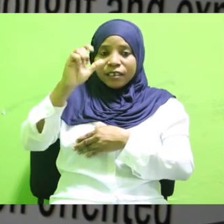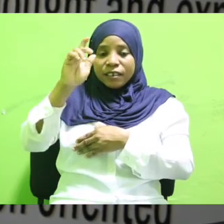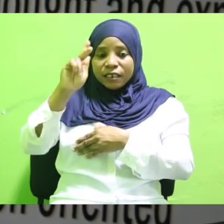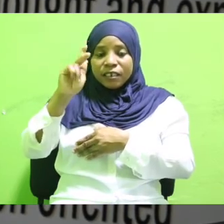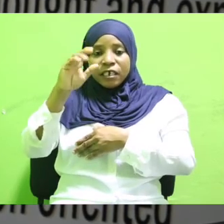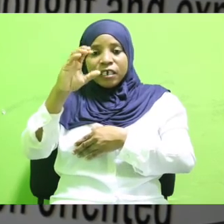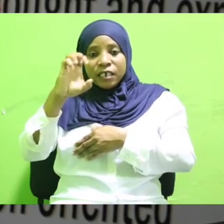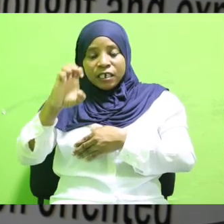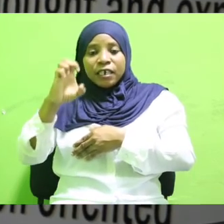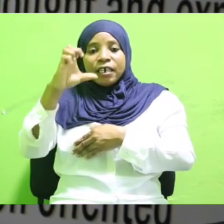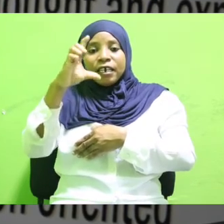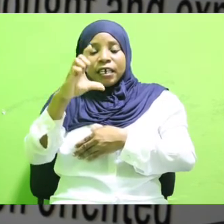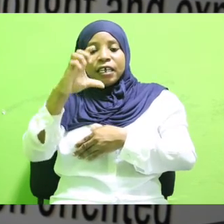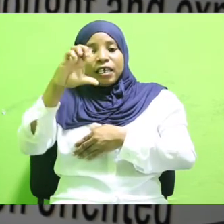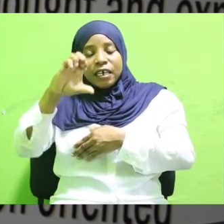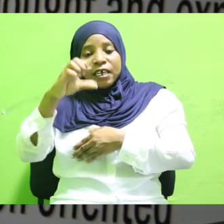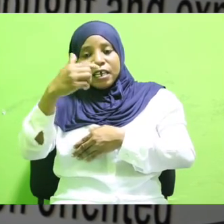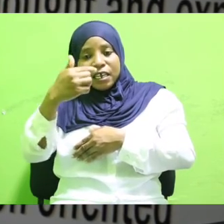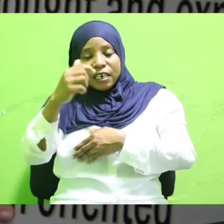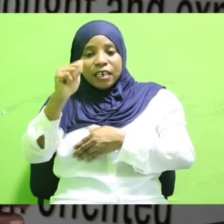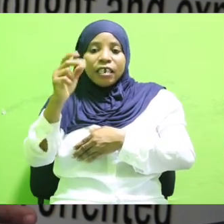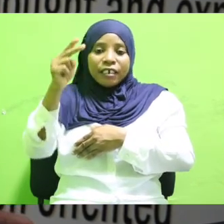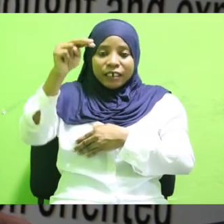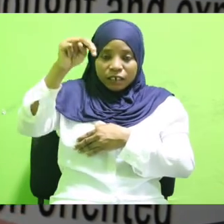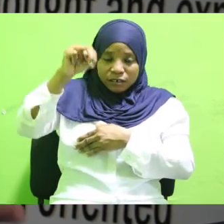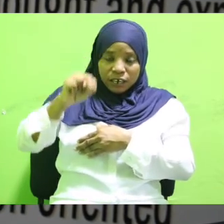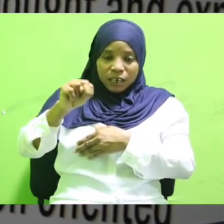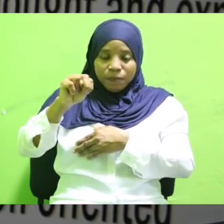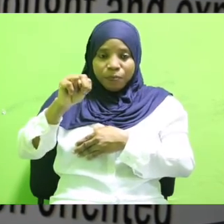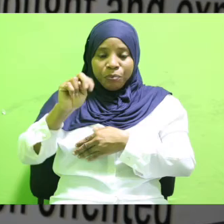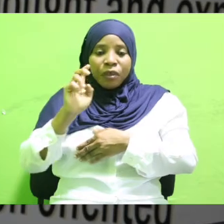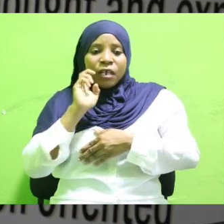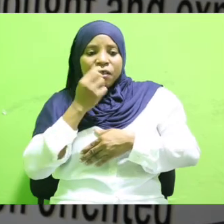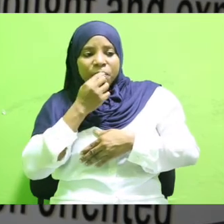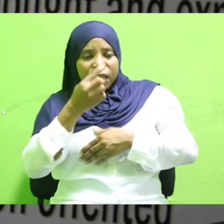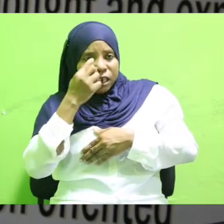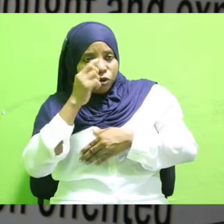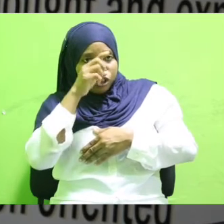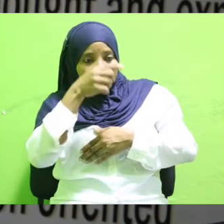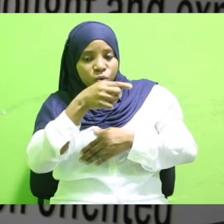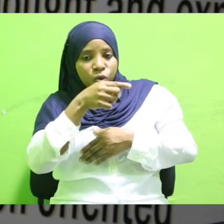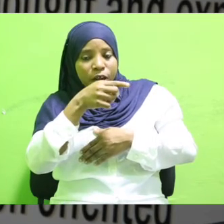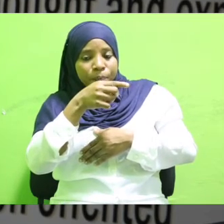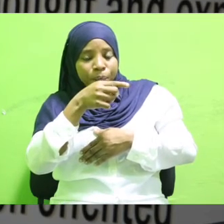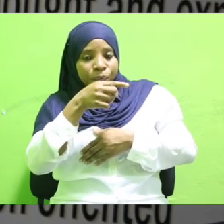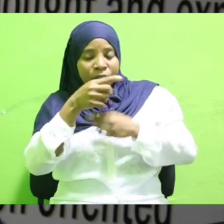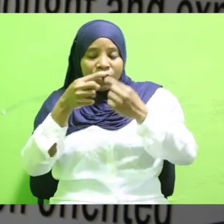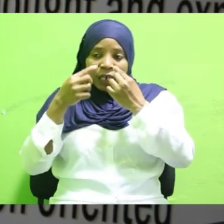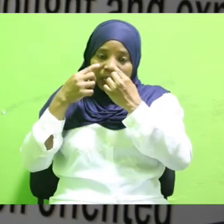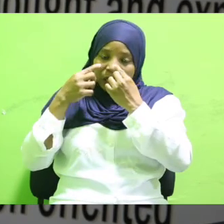it just by using a bullet-based answer, just like this, in which we can see